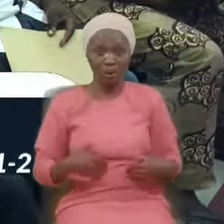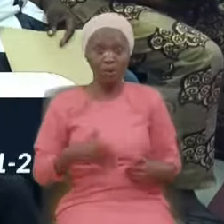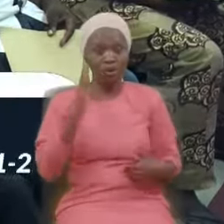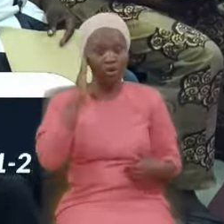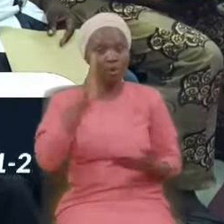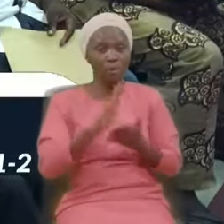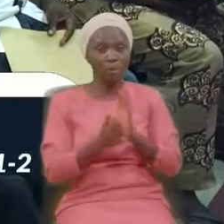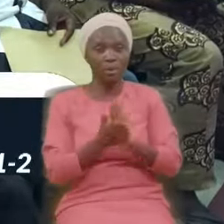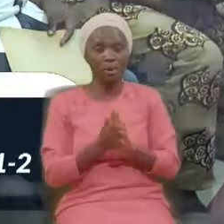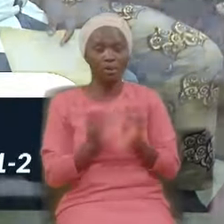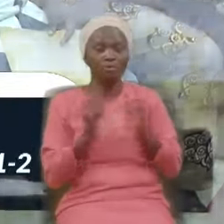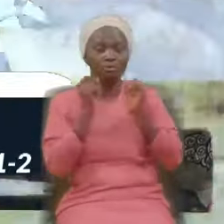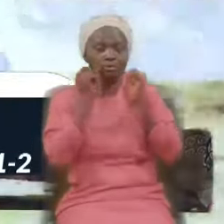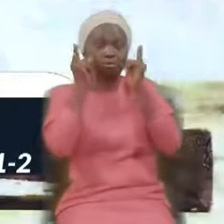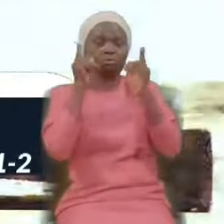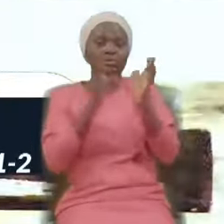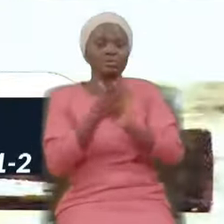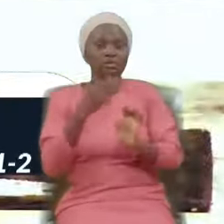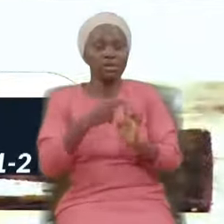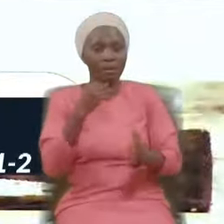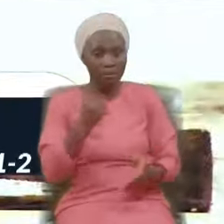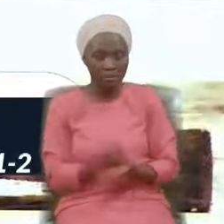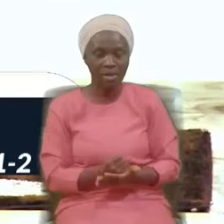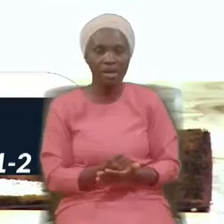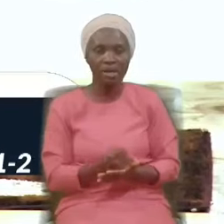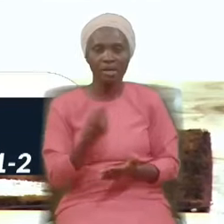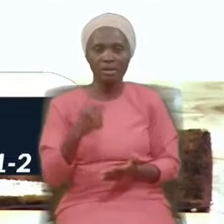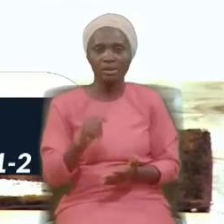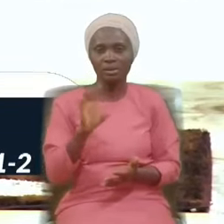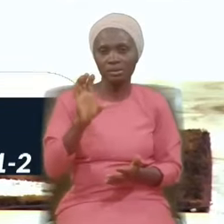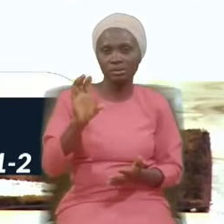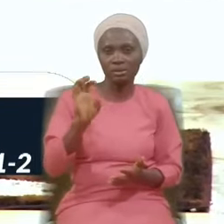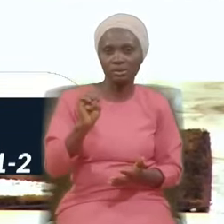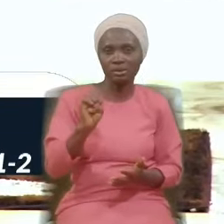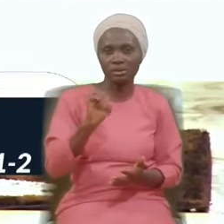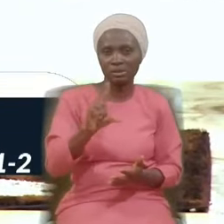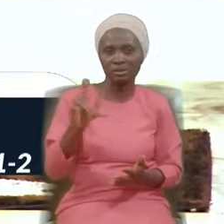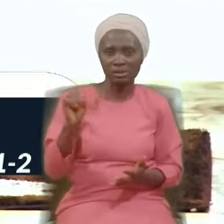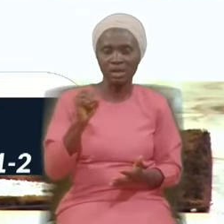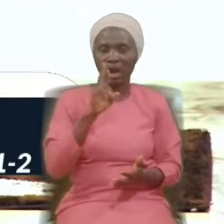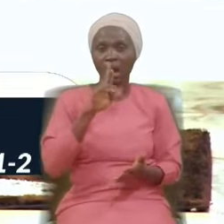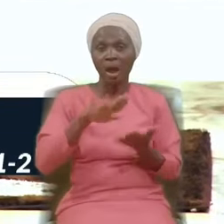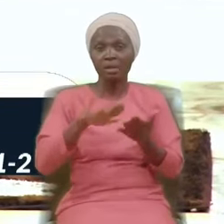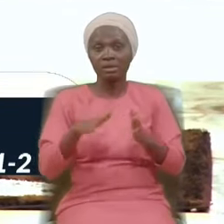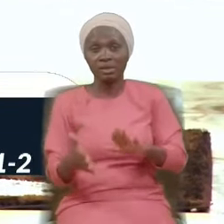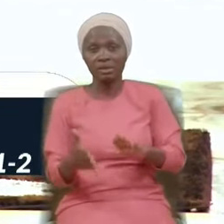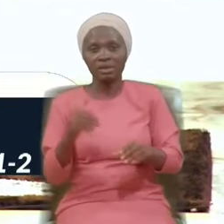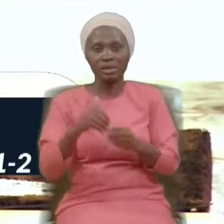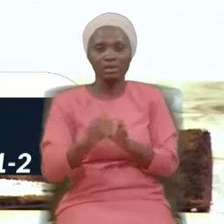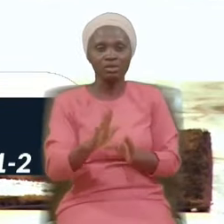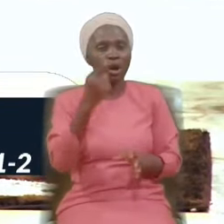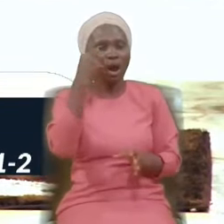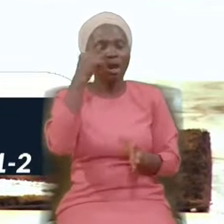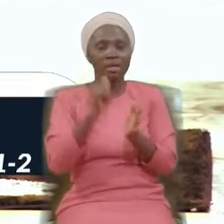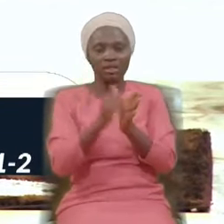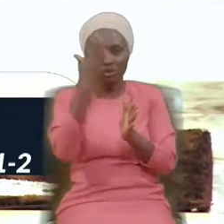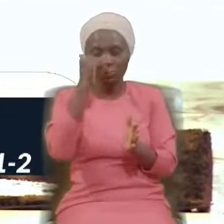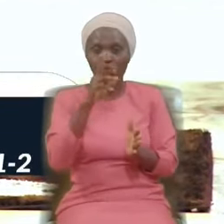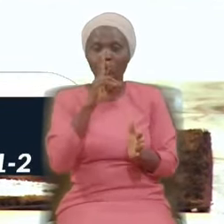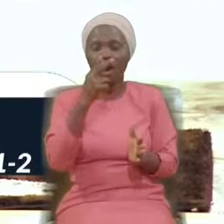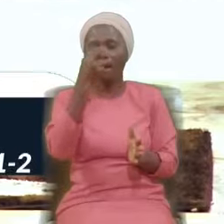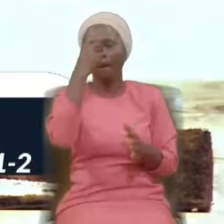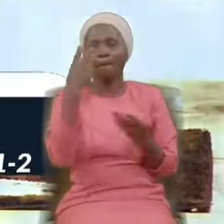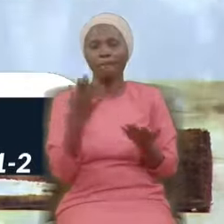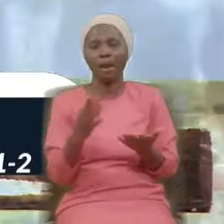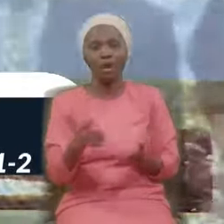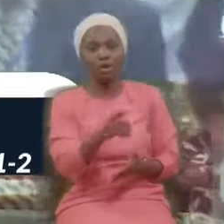The cells are dead in the eyes. That's why you are getting blind and you cannot see very well. Those cells will come alive